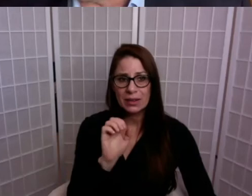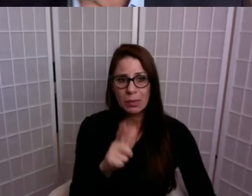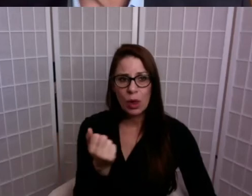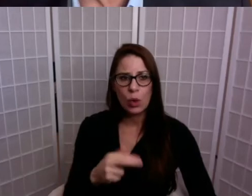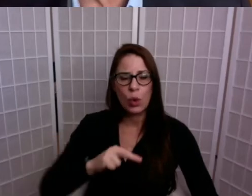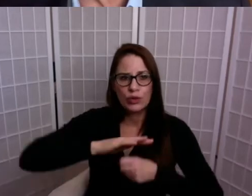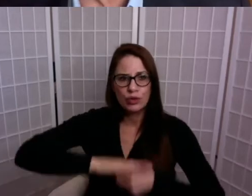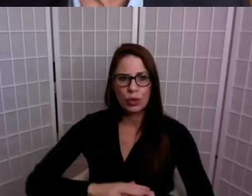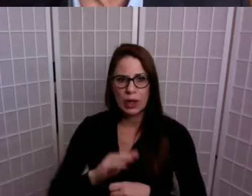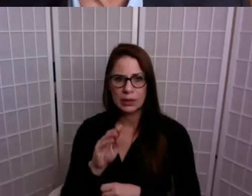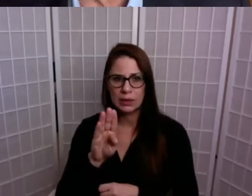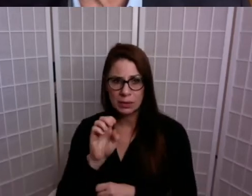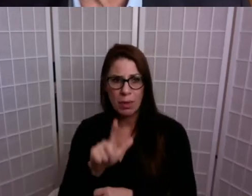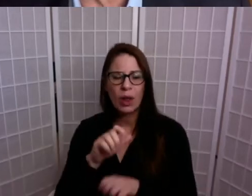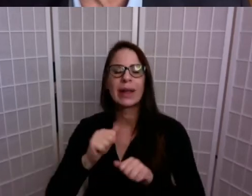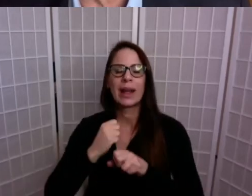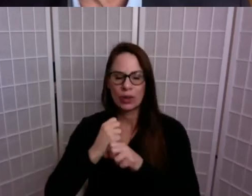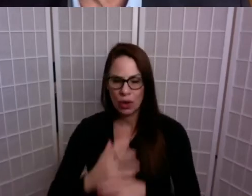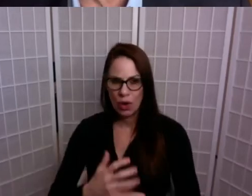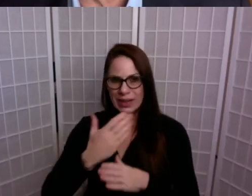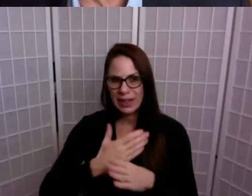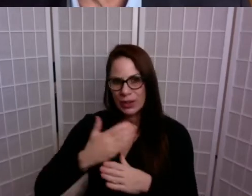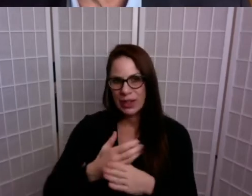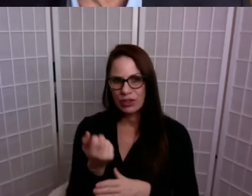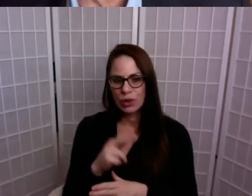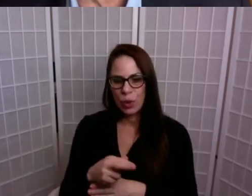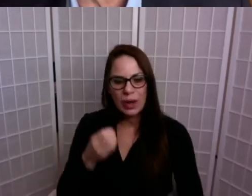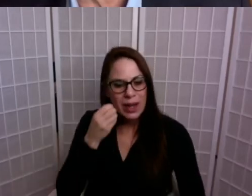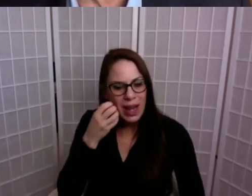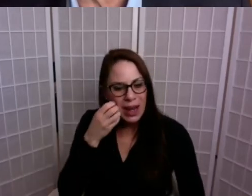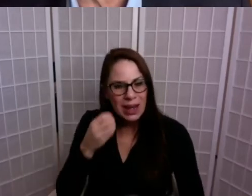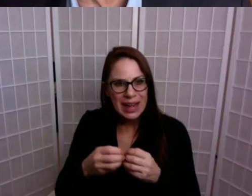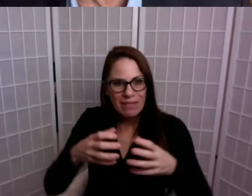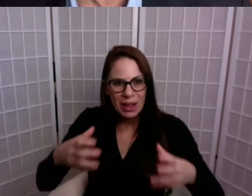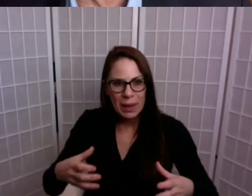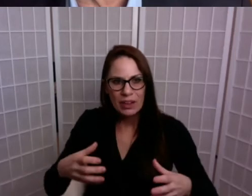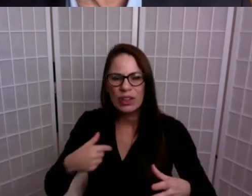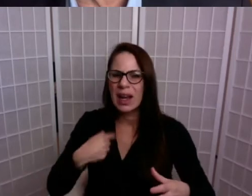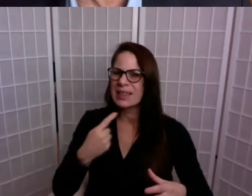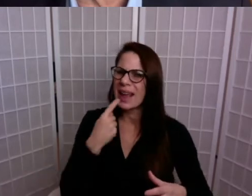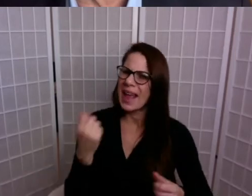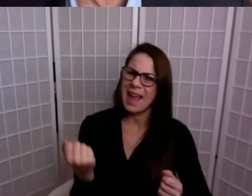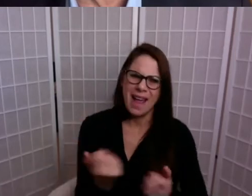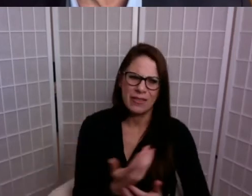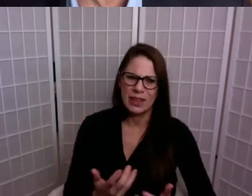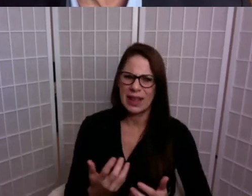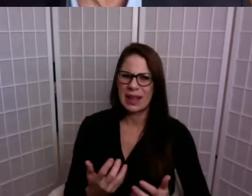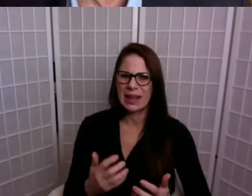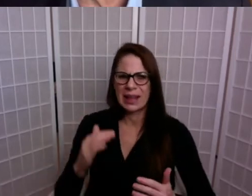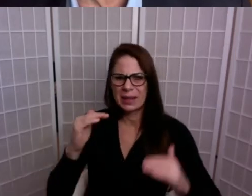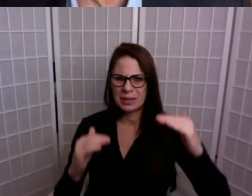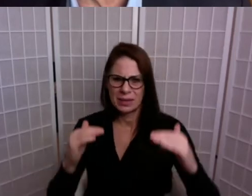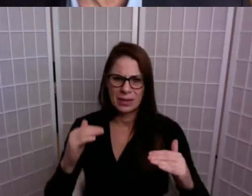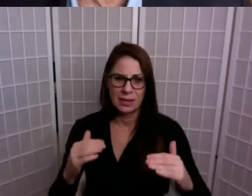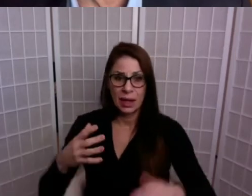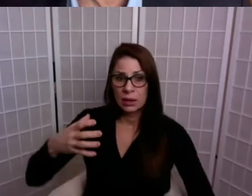that can cause irritation or inflammation. So I'd say everything in moderation, and like squeezing a tennis ball doesn't